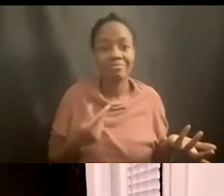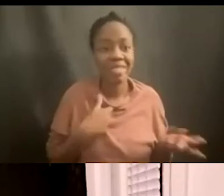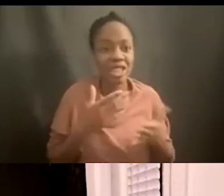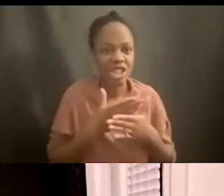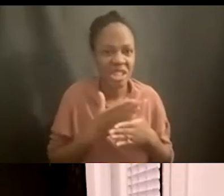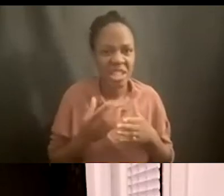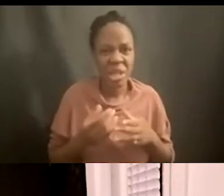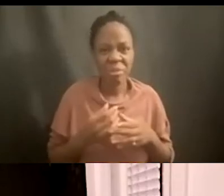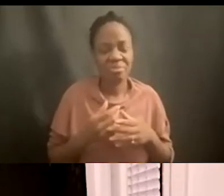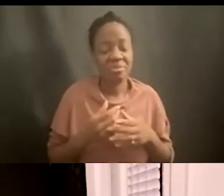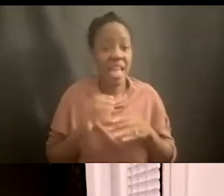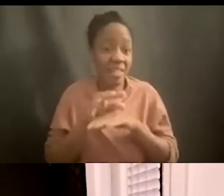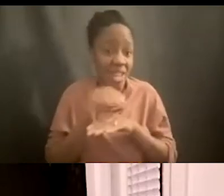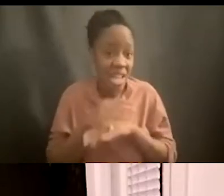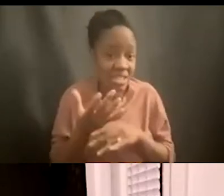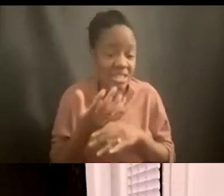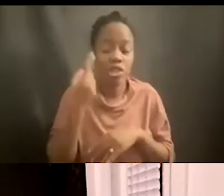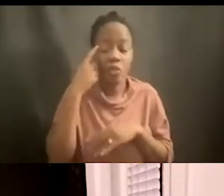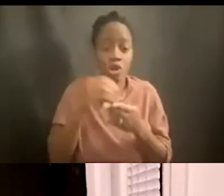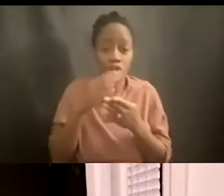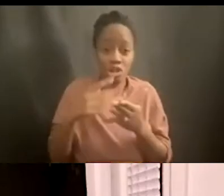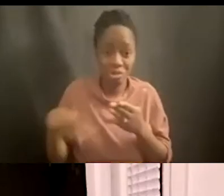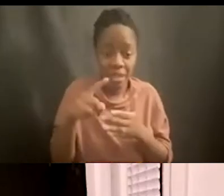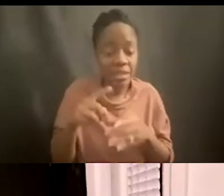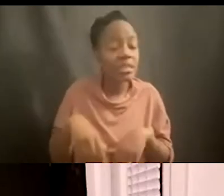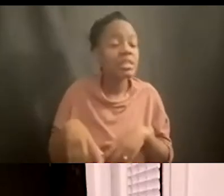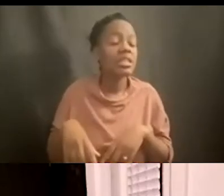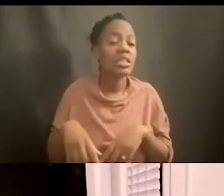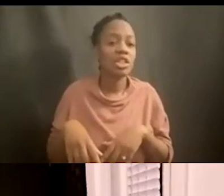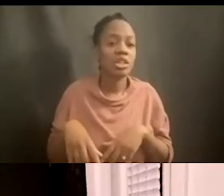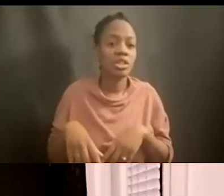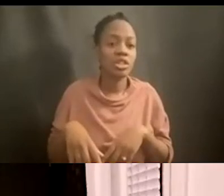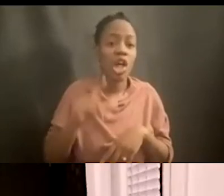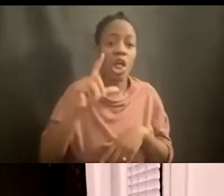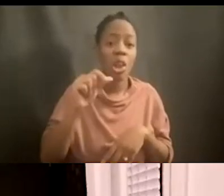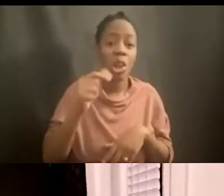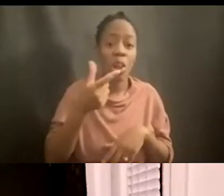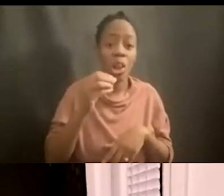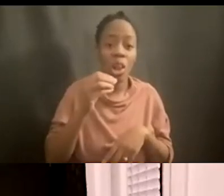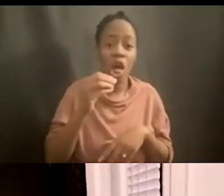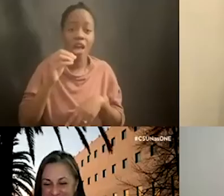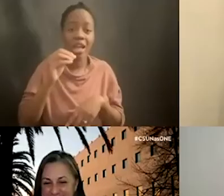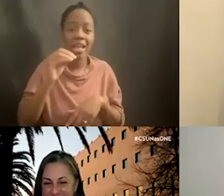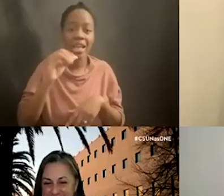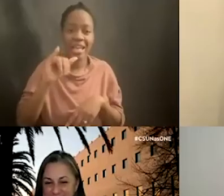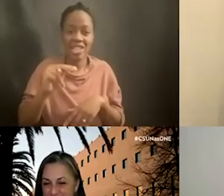that I could give to our students that are on this Zoom meeting right now is to log into Matasync. That is